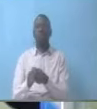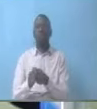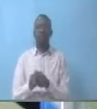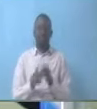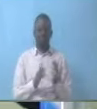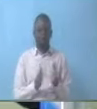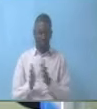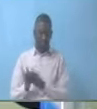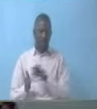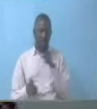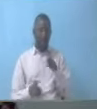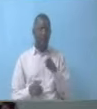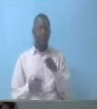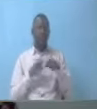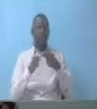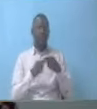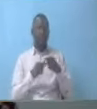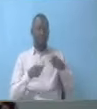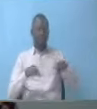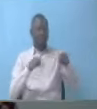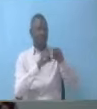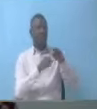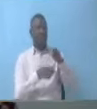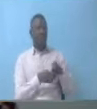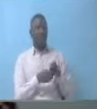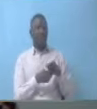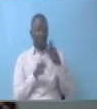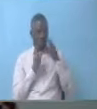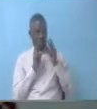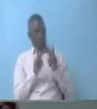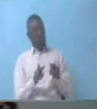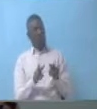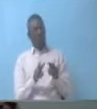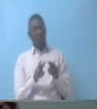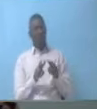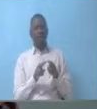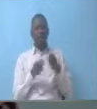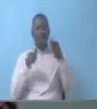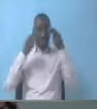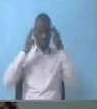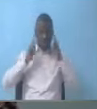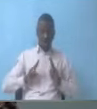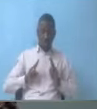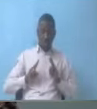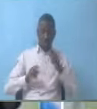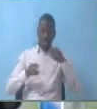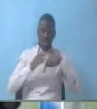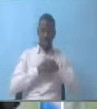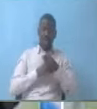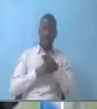instance, yeah, it looked like the legislator, in this case,